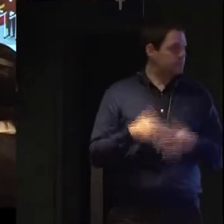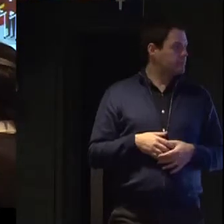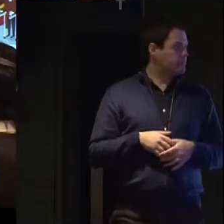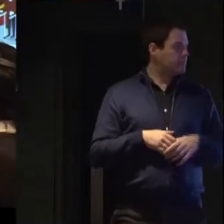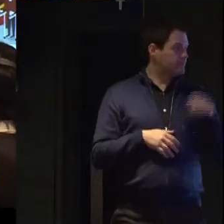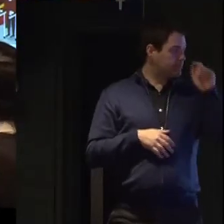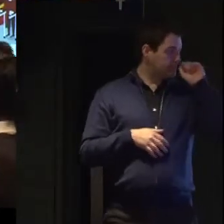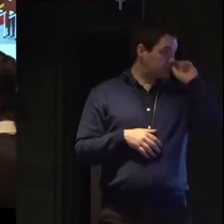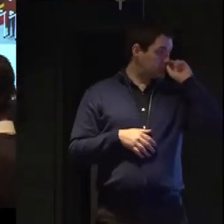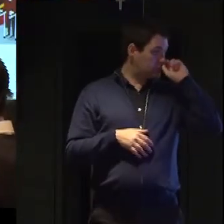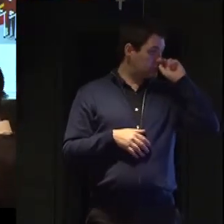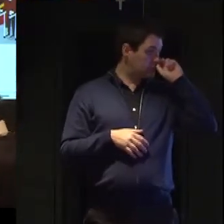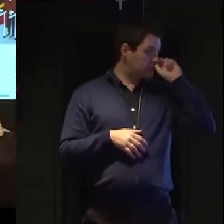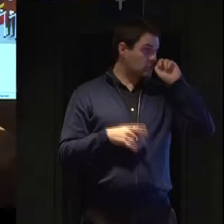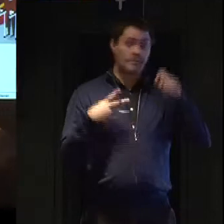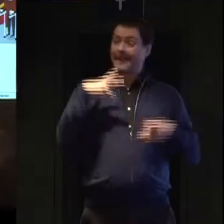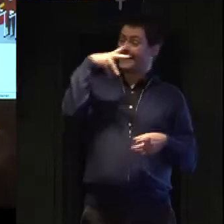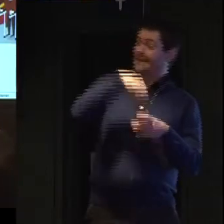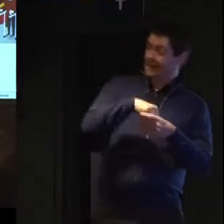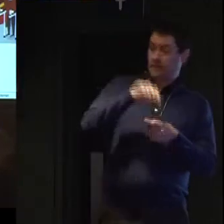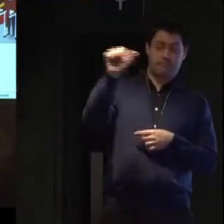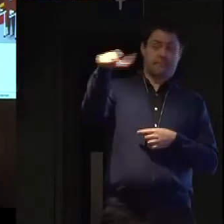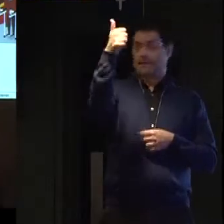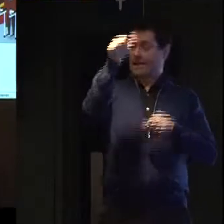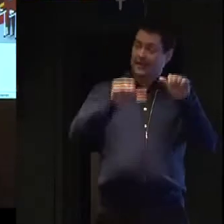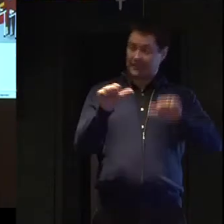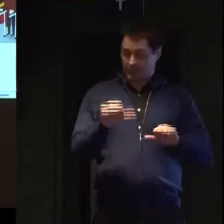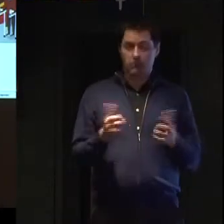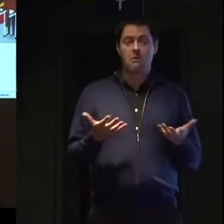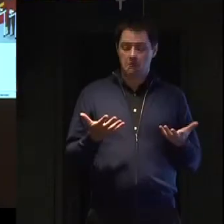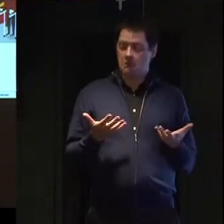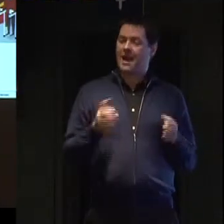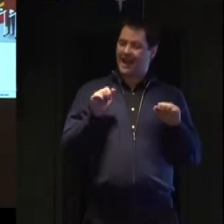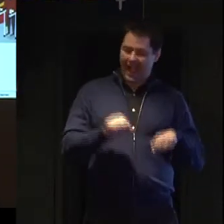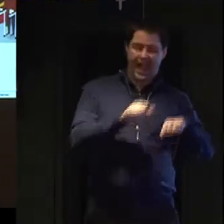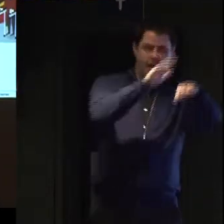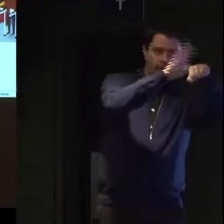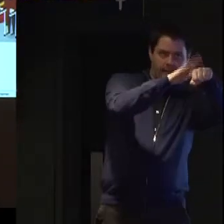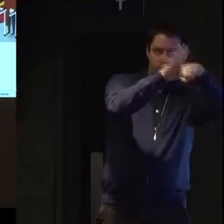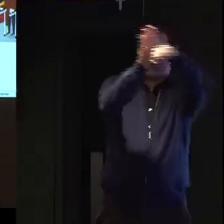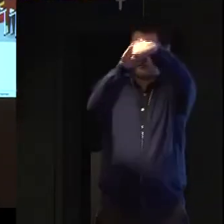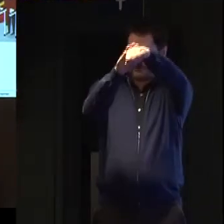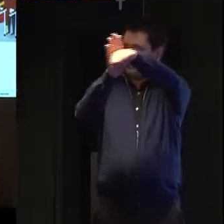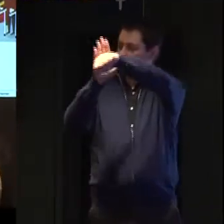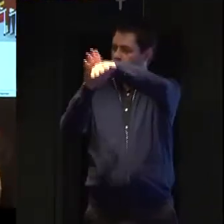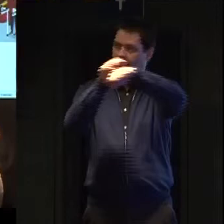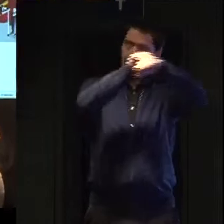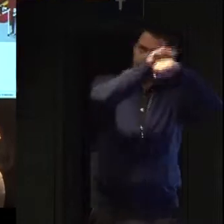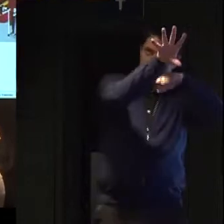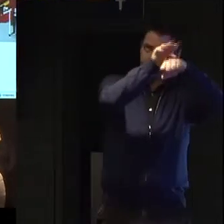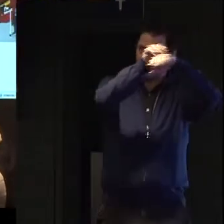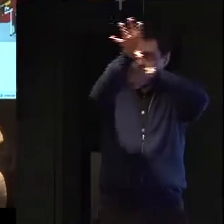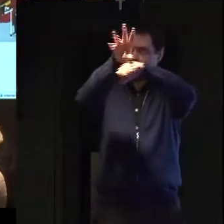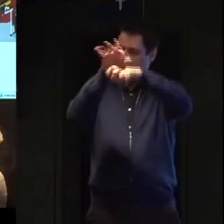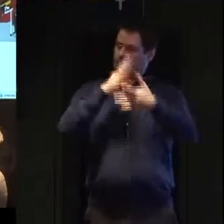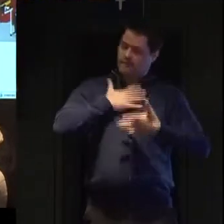yeah. Having said that, I think once you're on the inside, it does give you the possibility and the ability to affect change, and that's really what my role is all